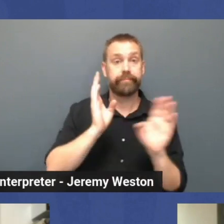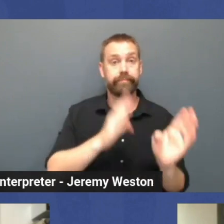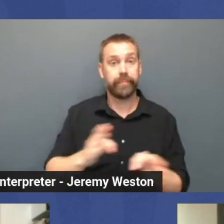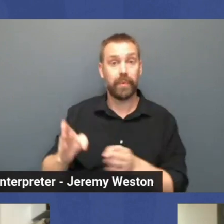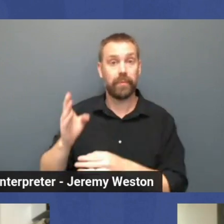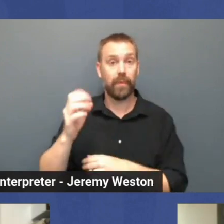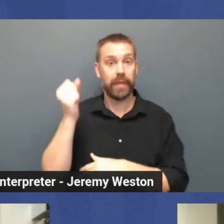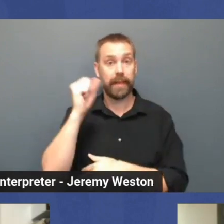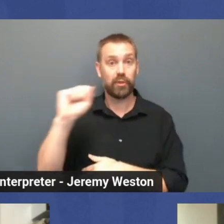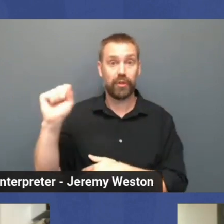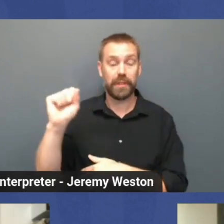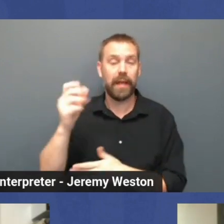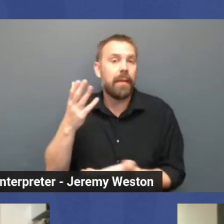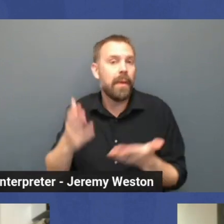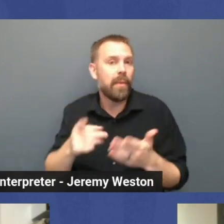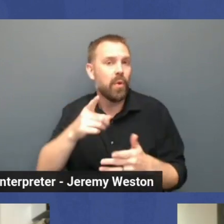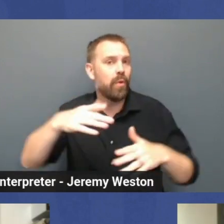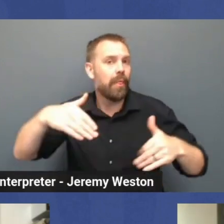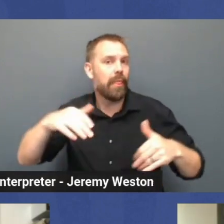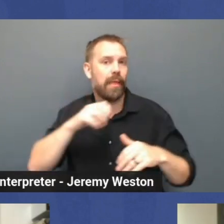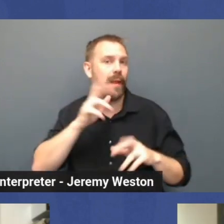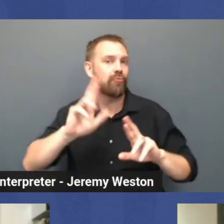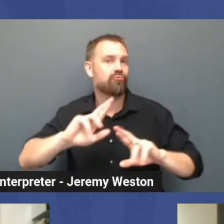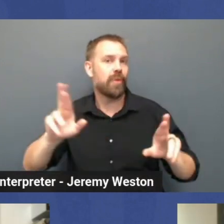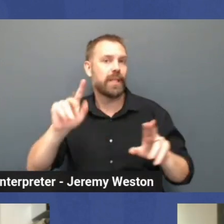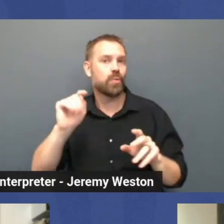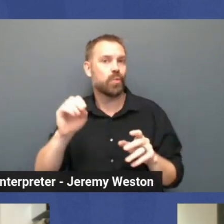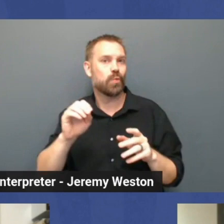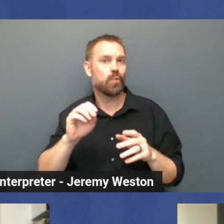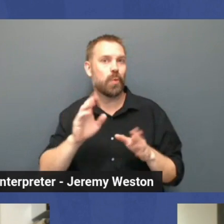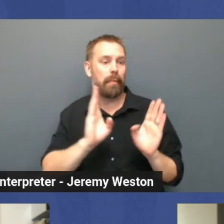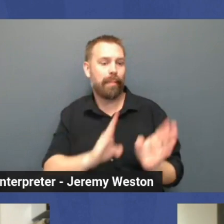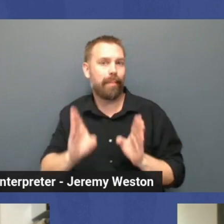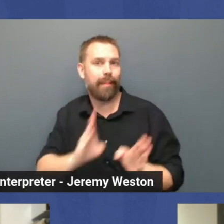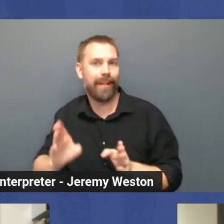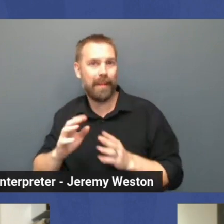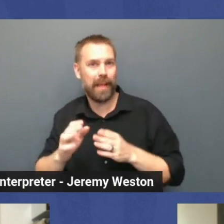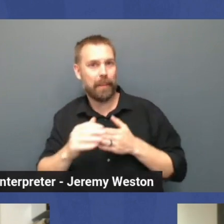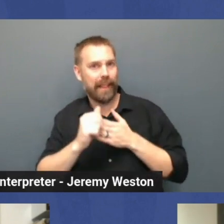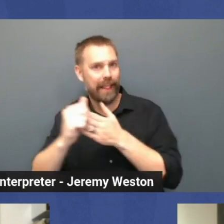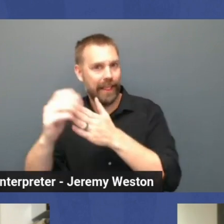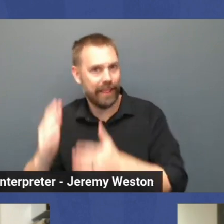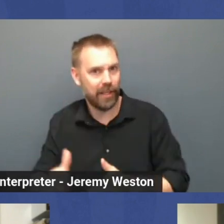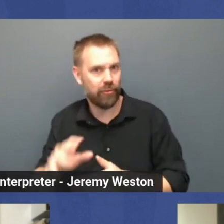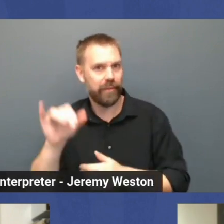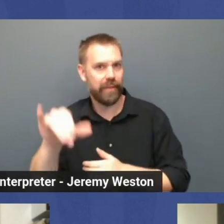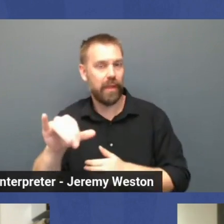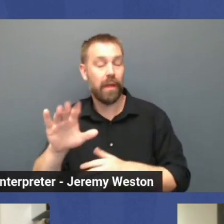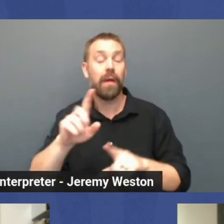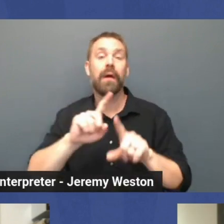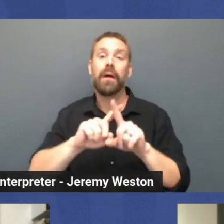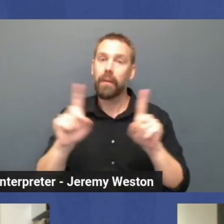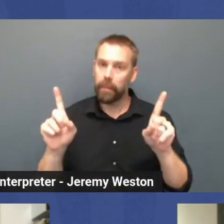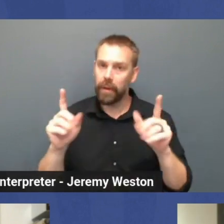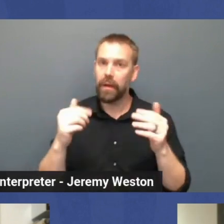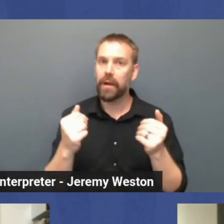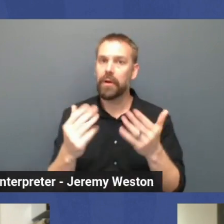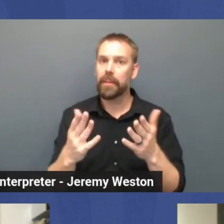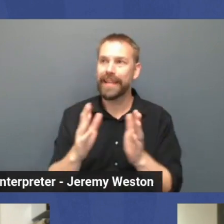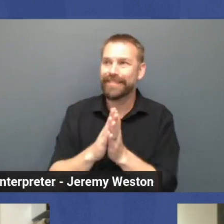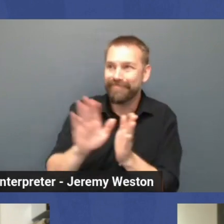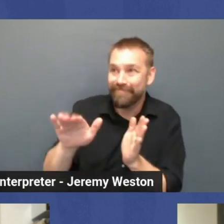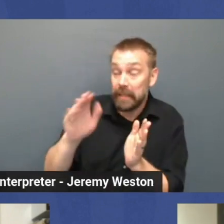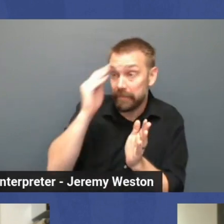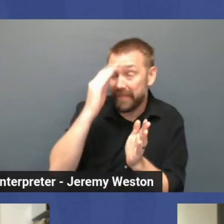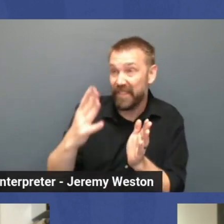be comfortable yet to be the one rallying or the one leading it. But what I would recommend you guys do is go, hey, I'm too scared to be on the front